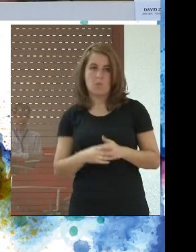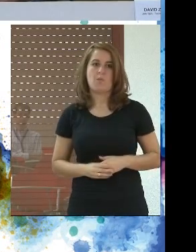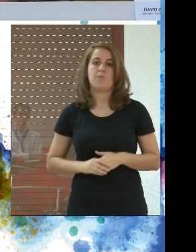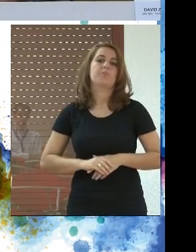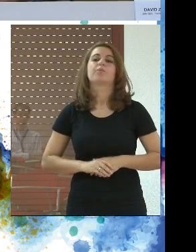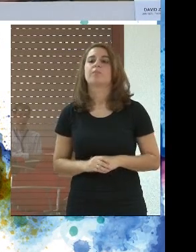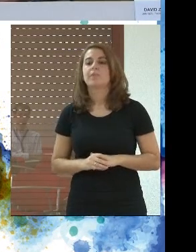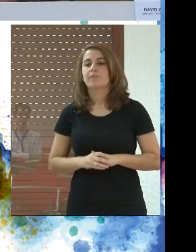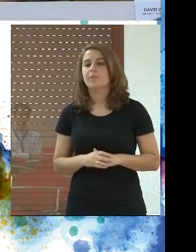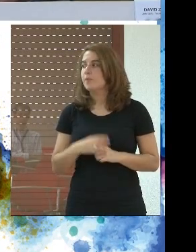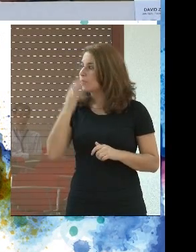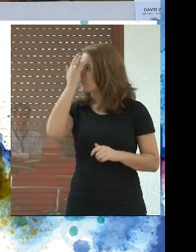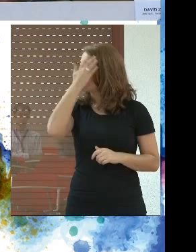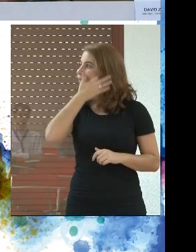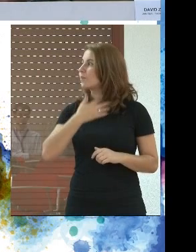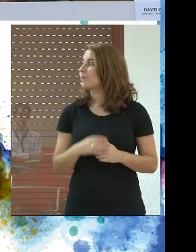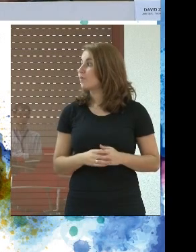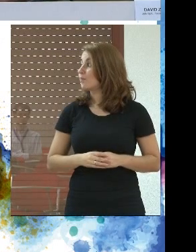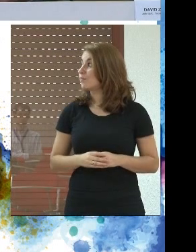or low dash.